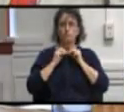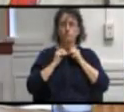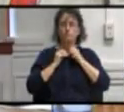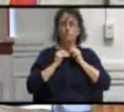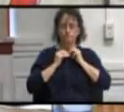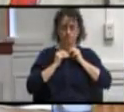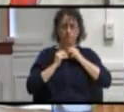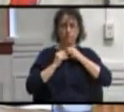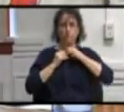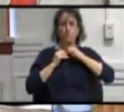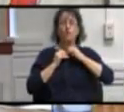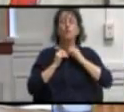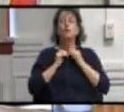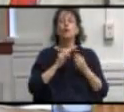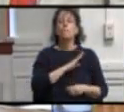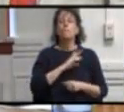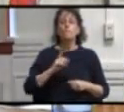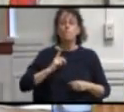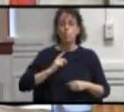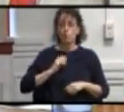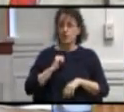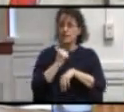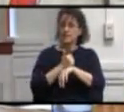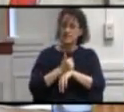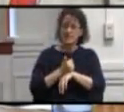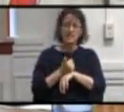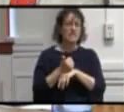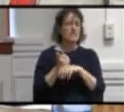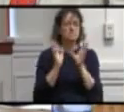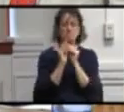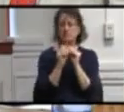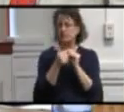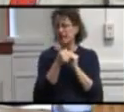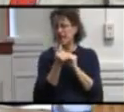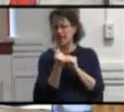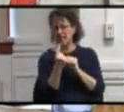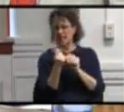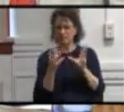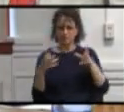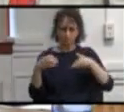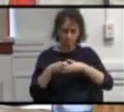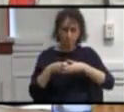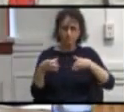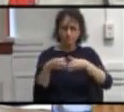meetings to work on the town manager search process.